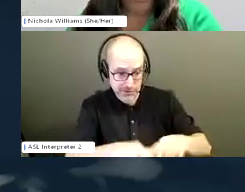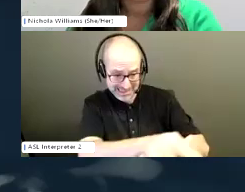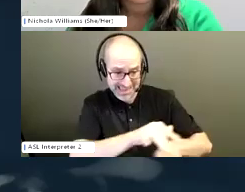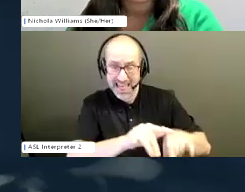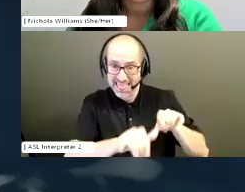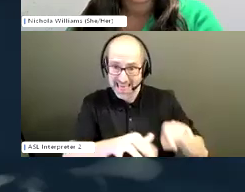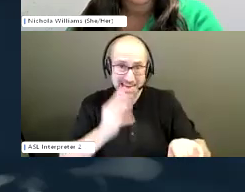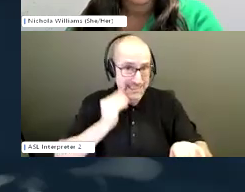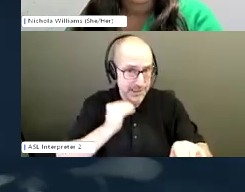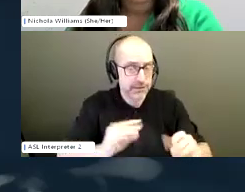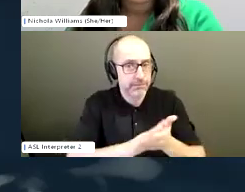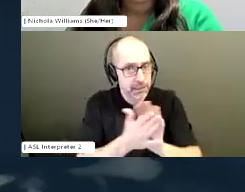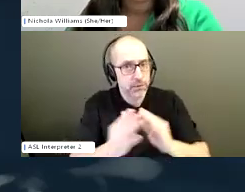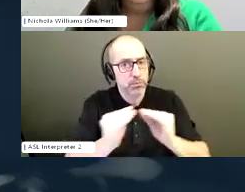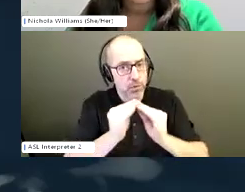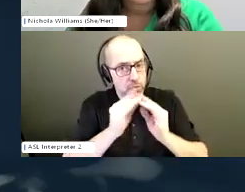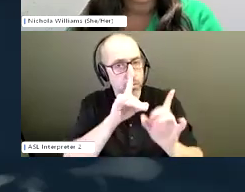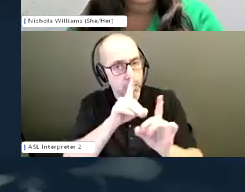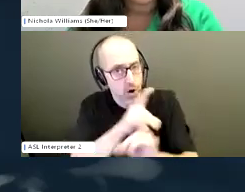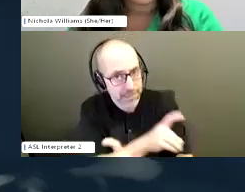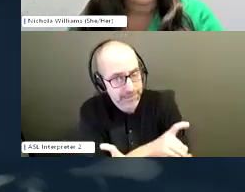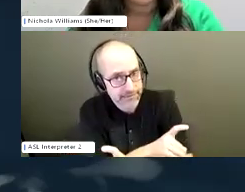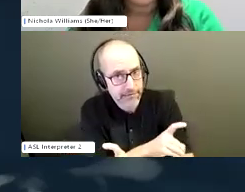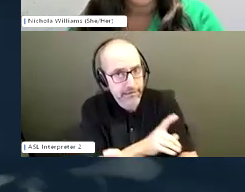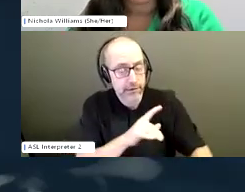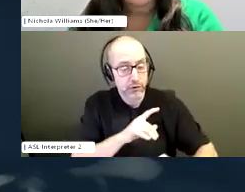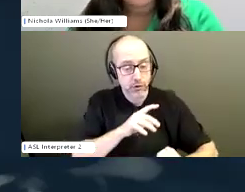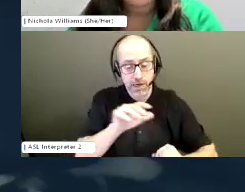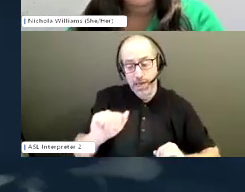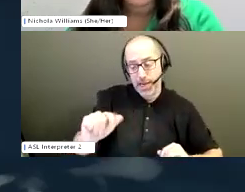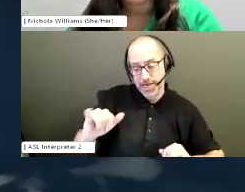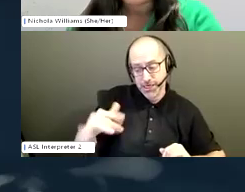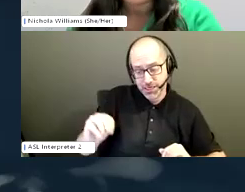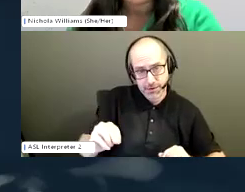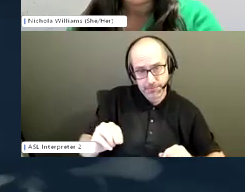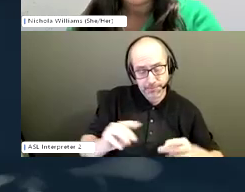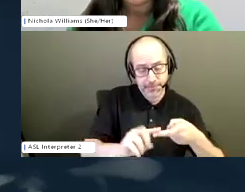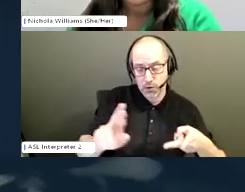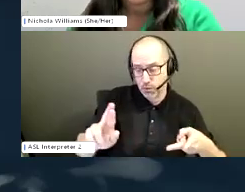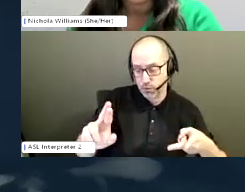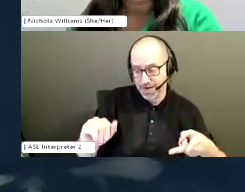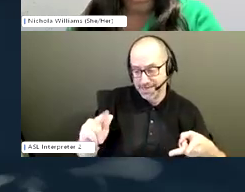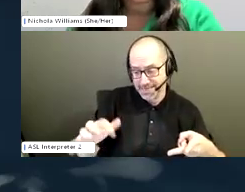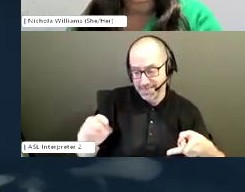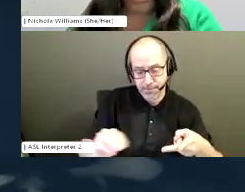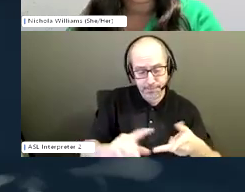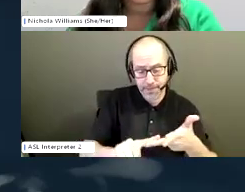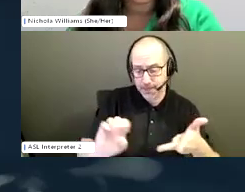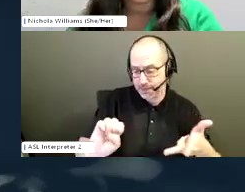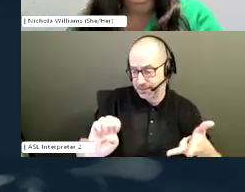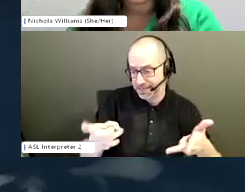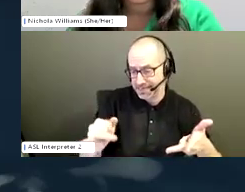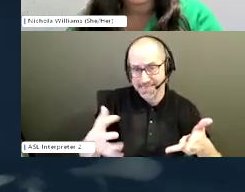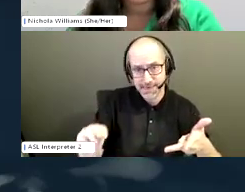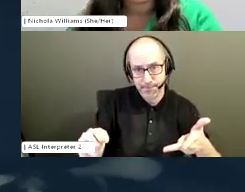more complex. The intersection of ageism, racism, sexism, and other forms of